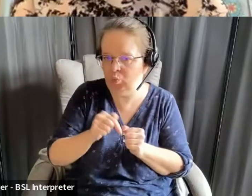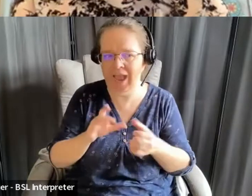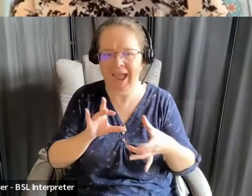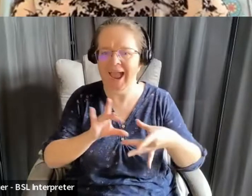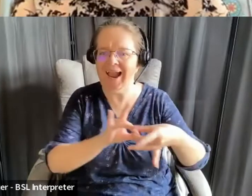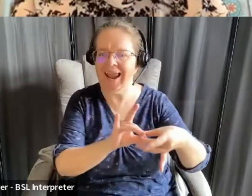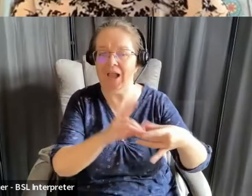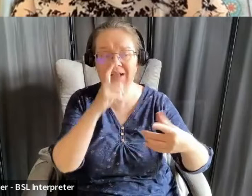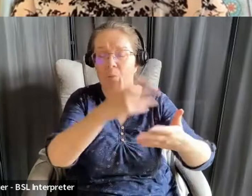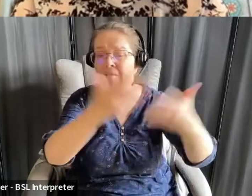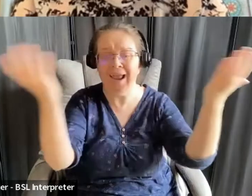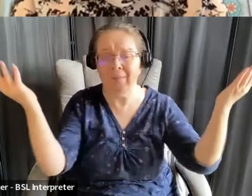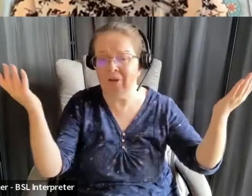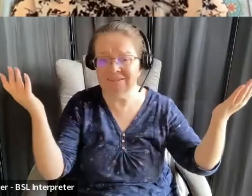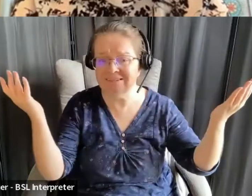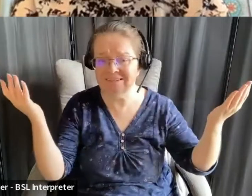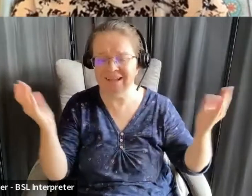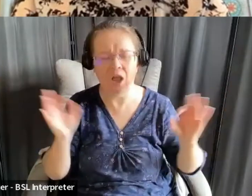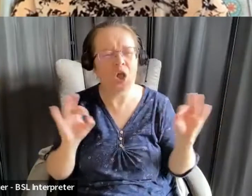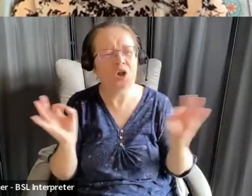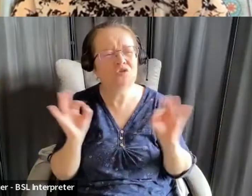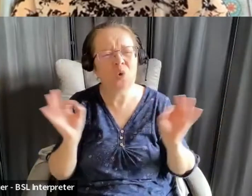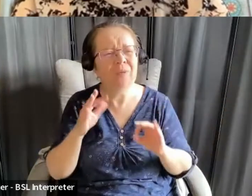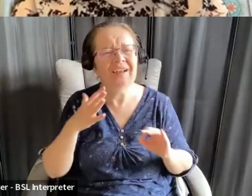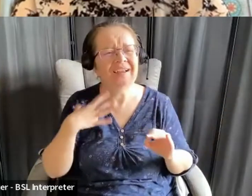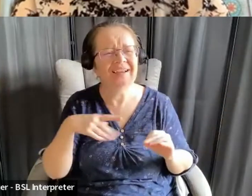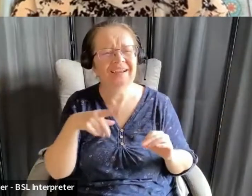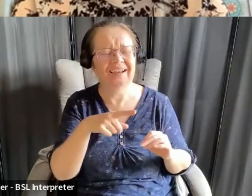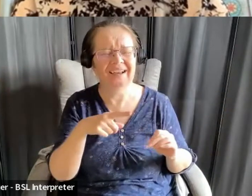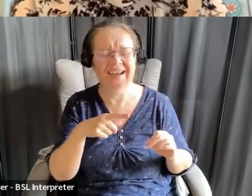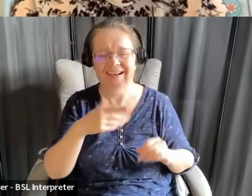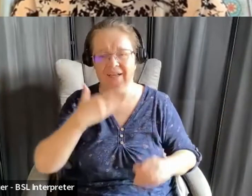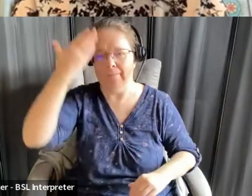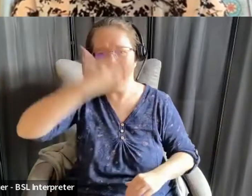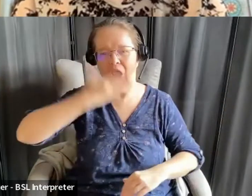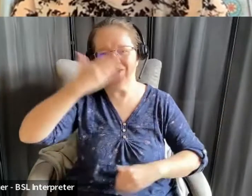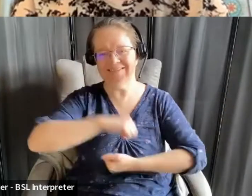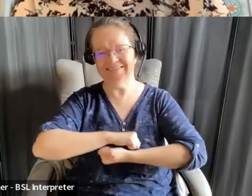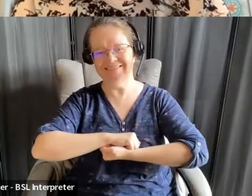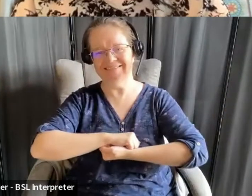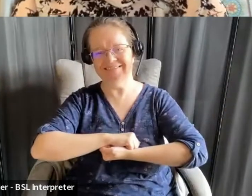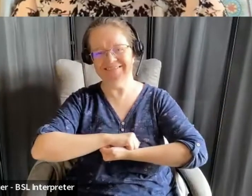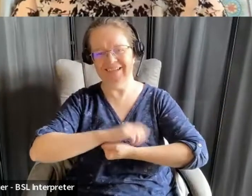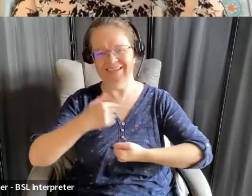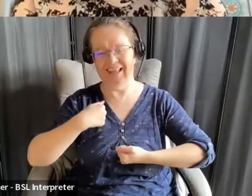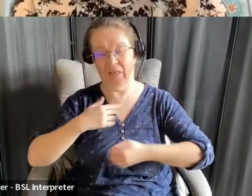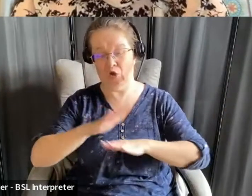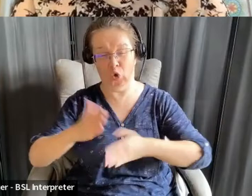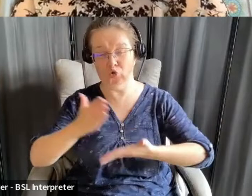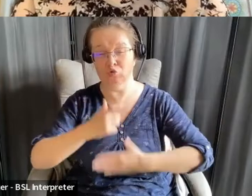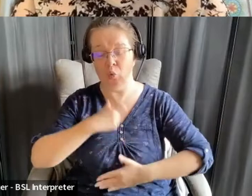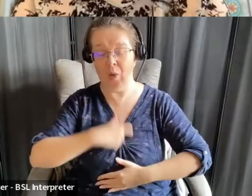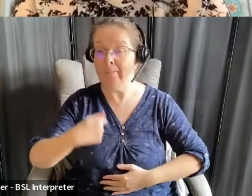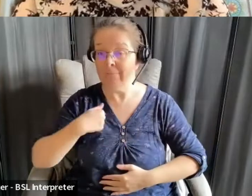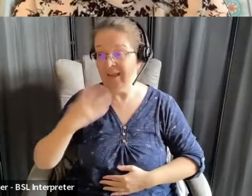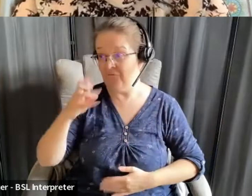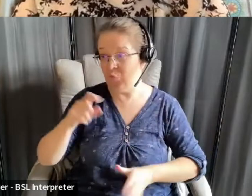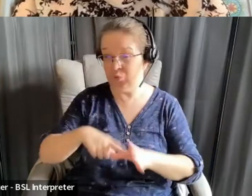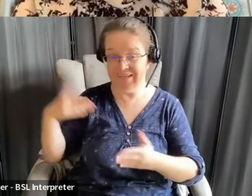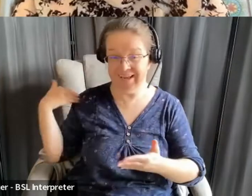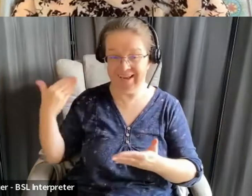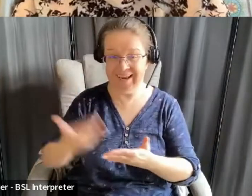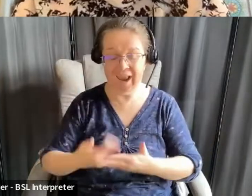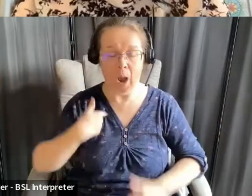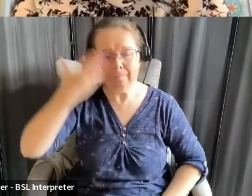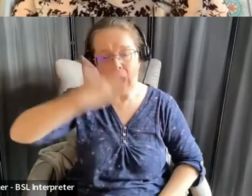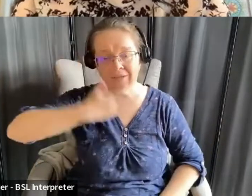with anybody, is no one should be this mask of someone they're not. I've spent the last 40 years masking. I'm far too tired